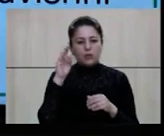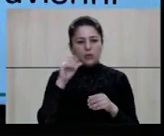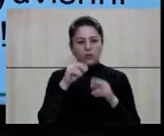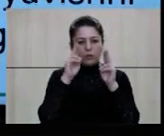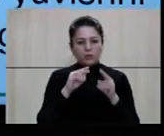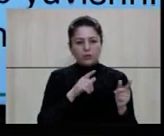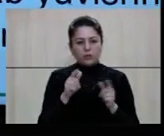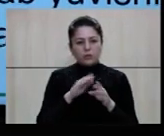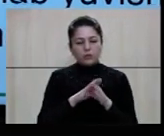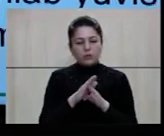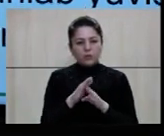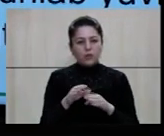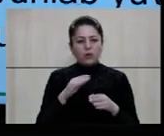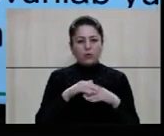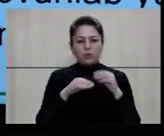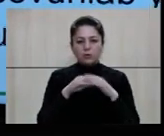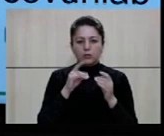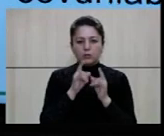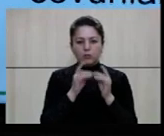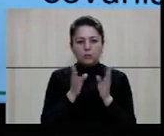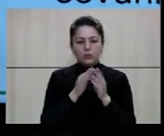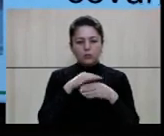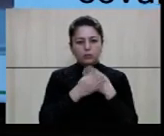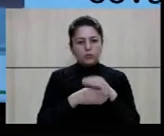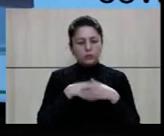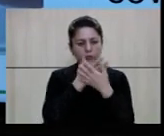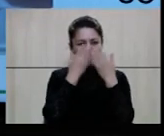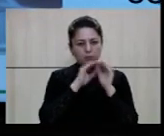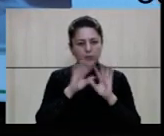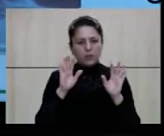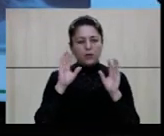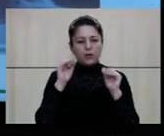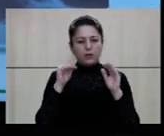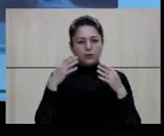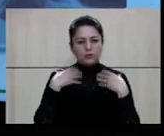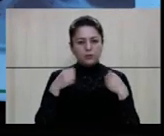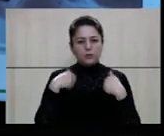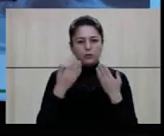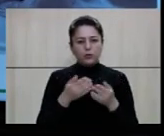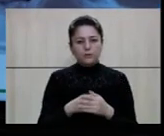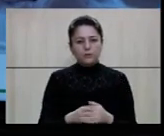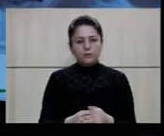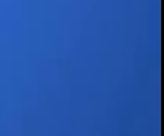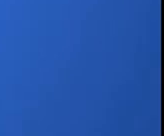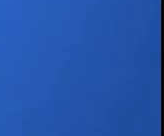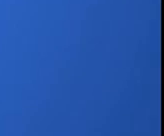qiling. Qo'lingizni sovunlab yuvishni unutmang. Xayr, salomat bo'ling.